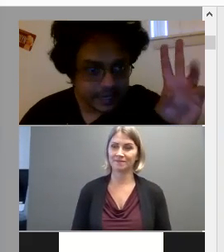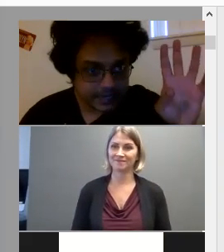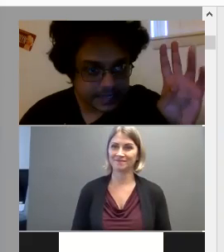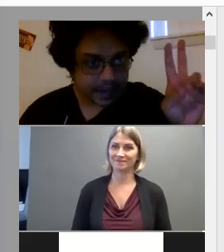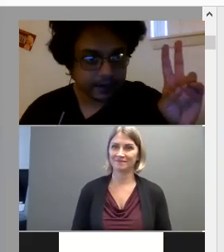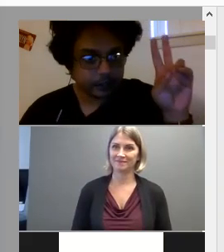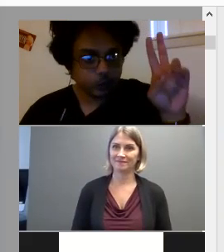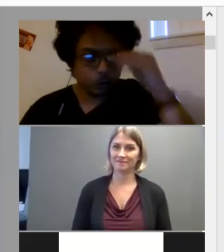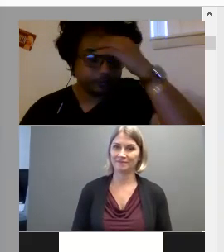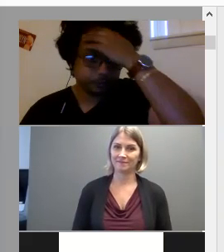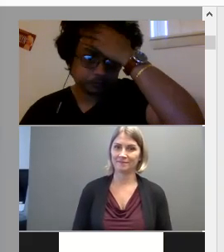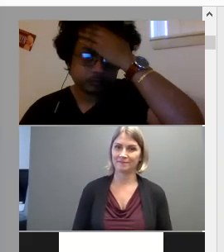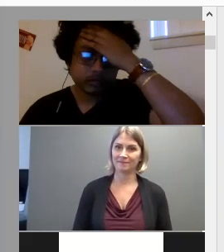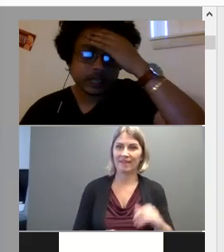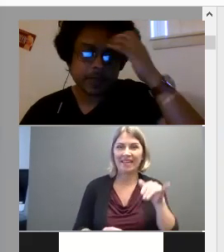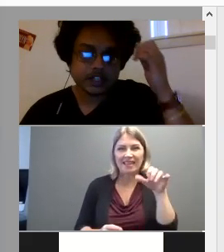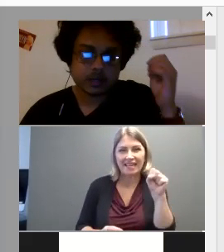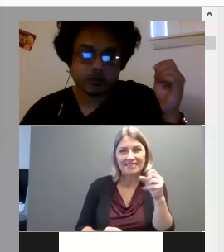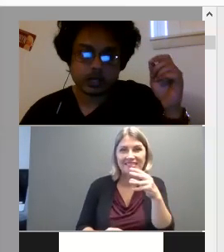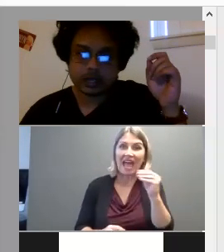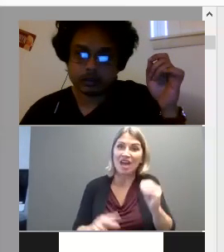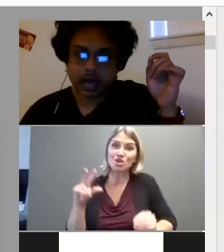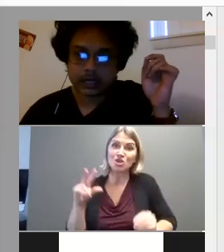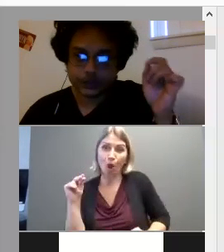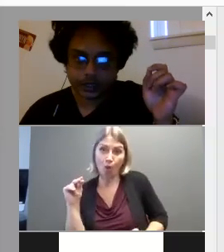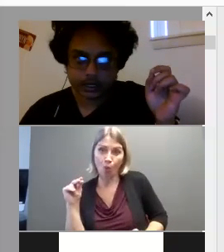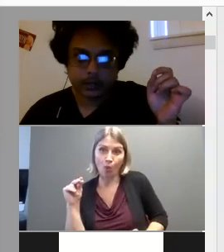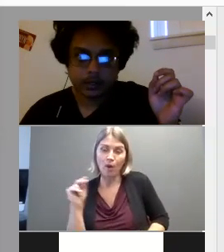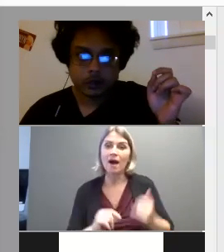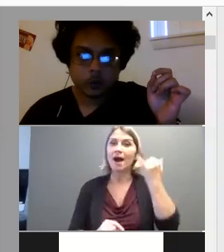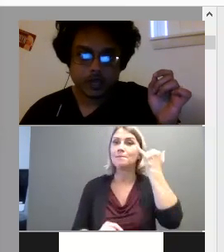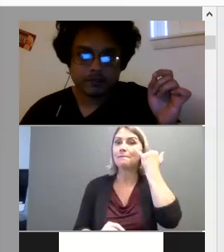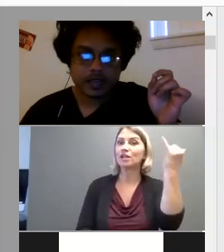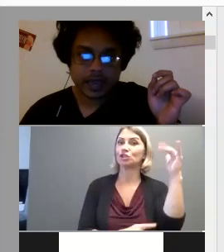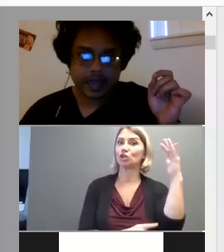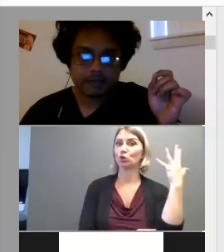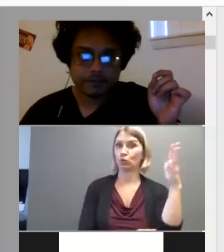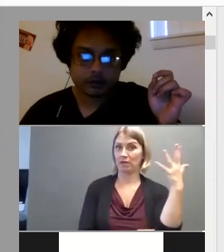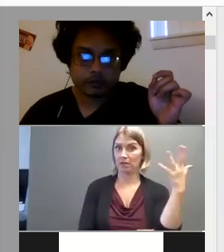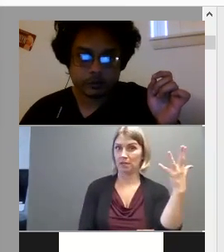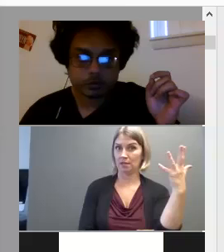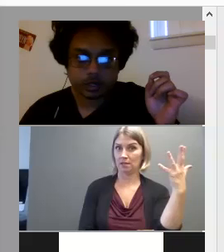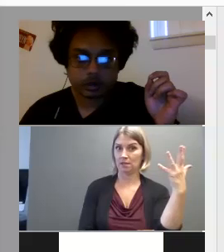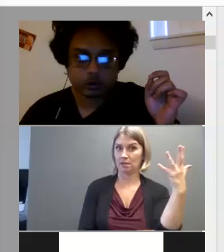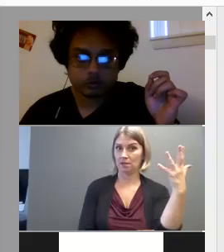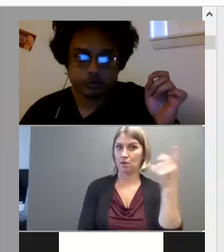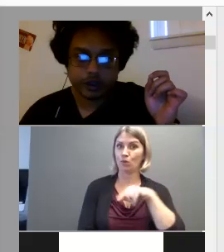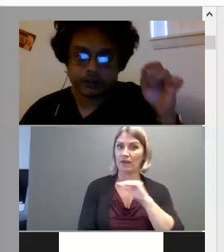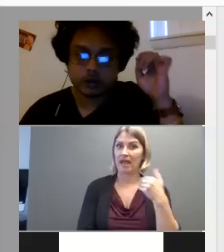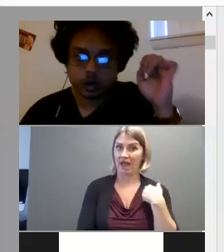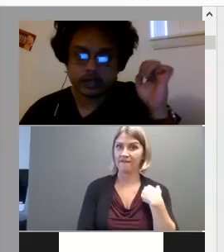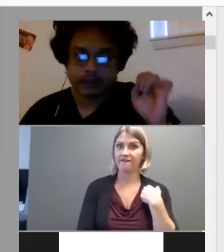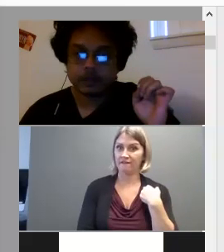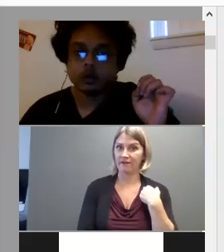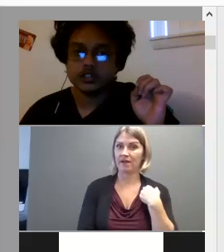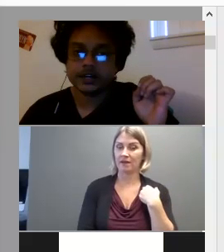Yes and no. Imagine a tree where we have the